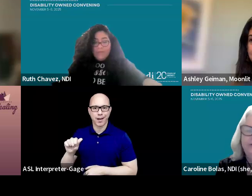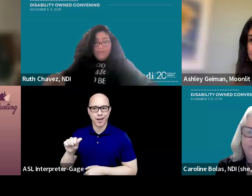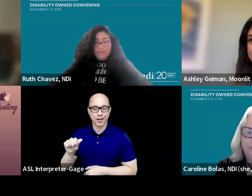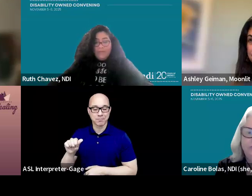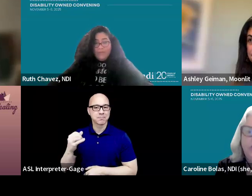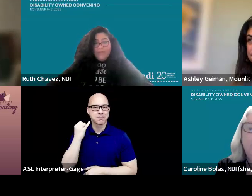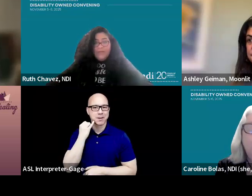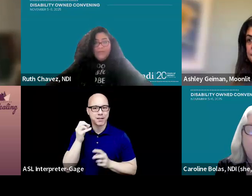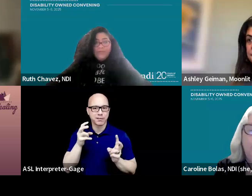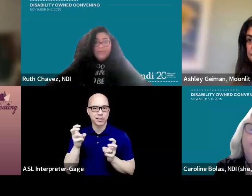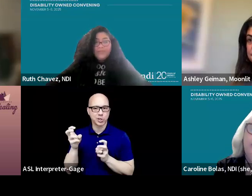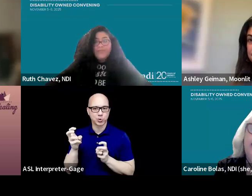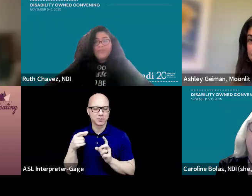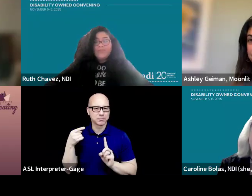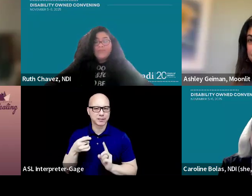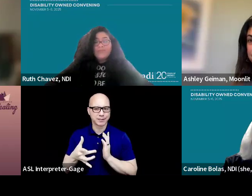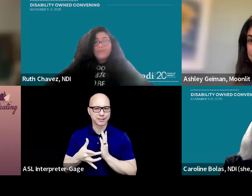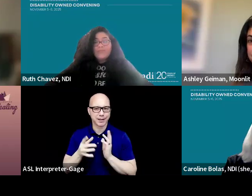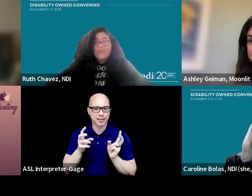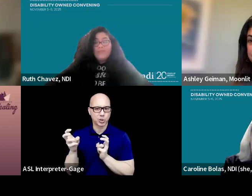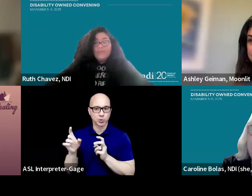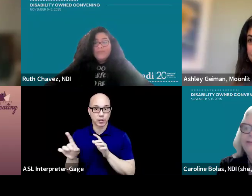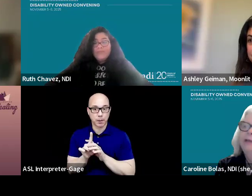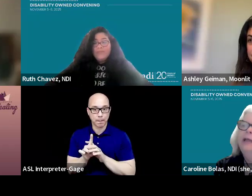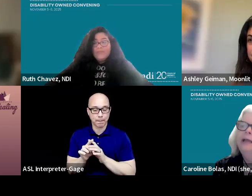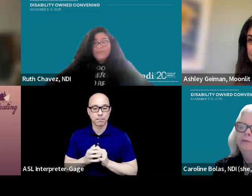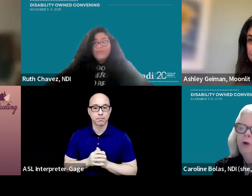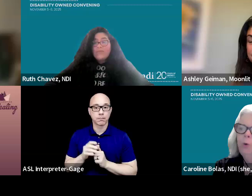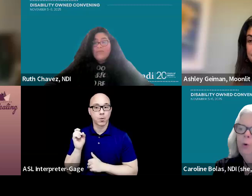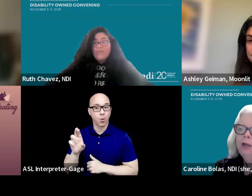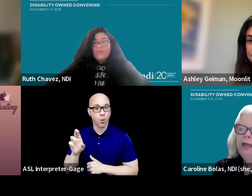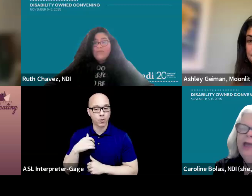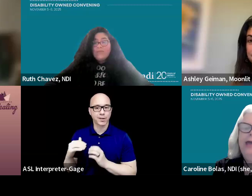any tech issues, or you can email us at